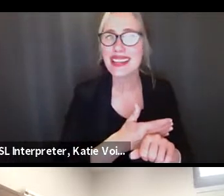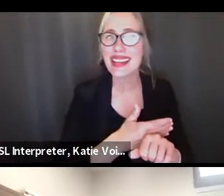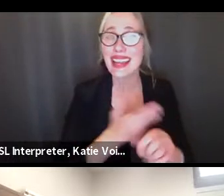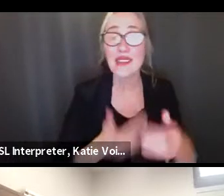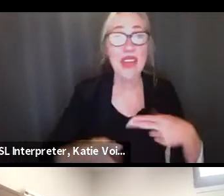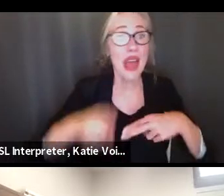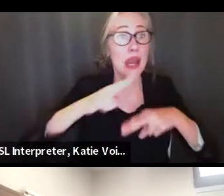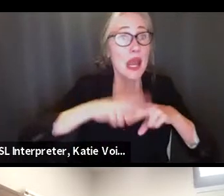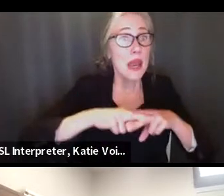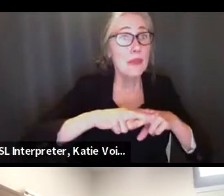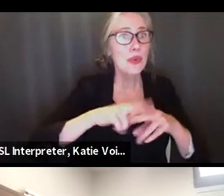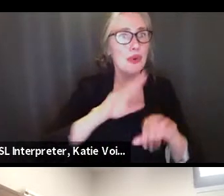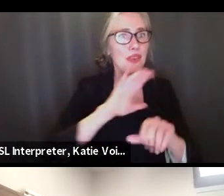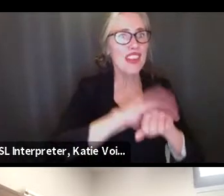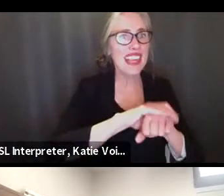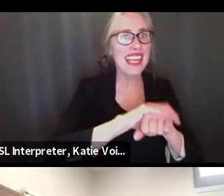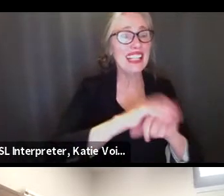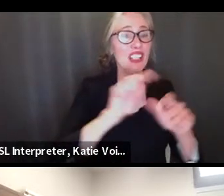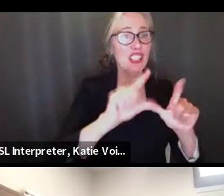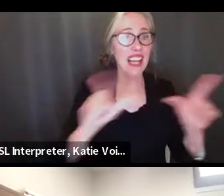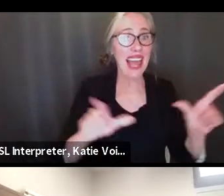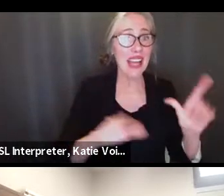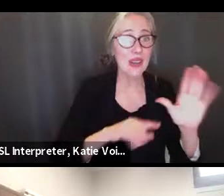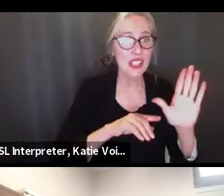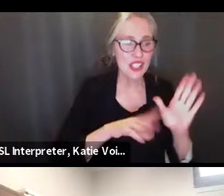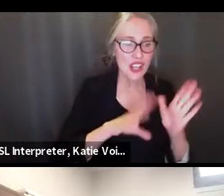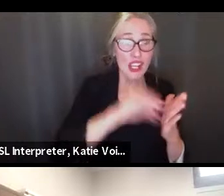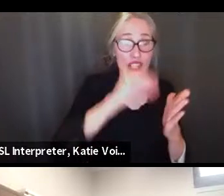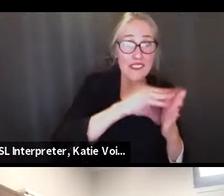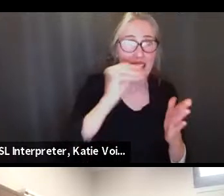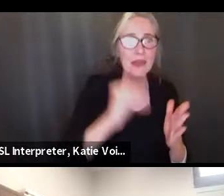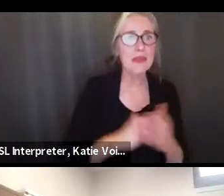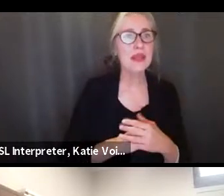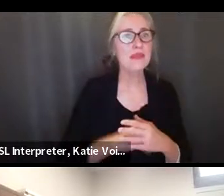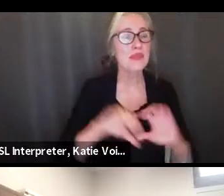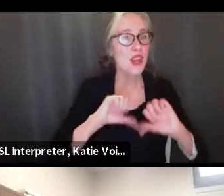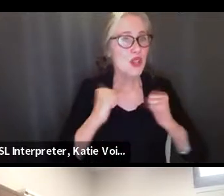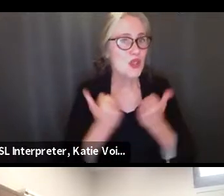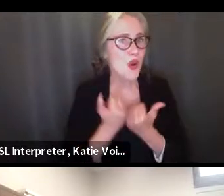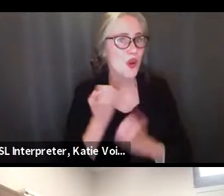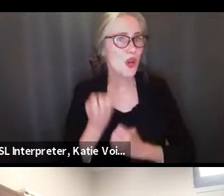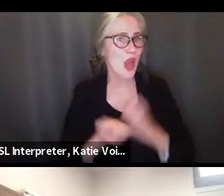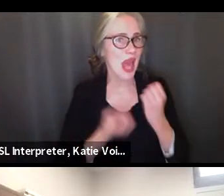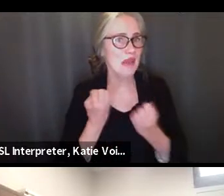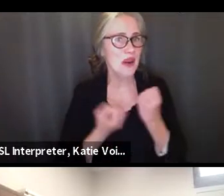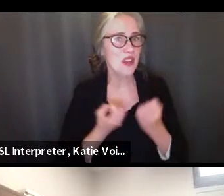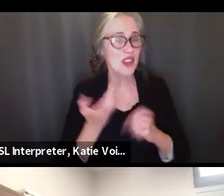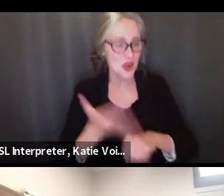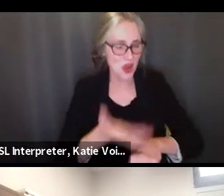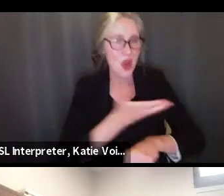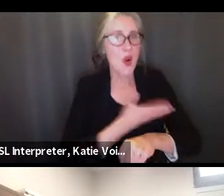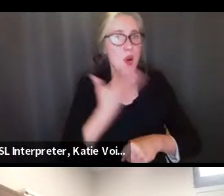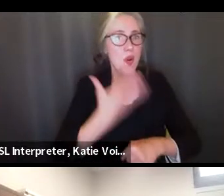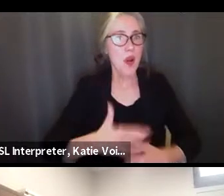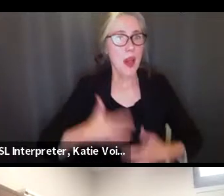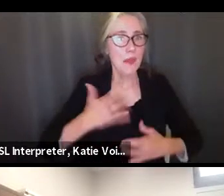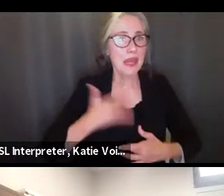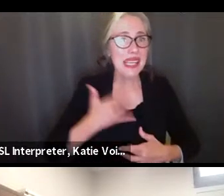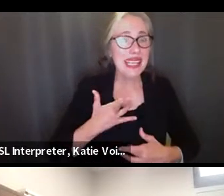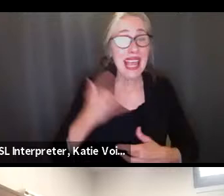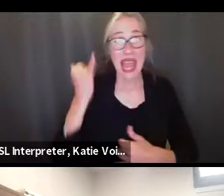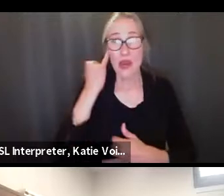development, social and emotional well-being, and access to enriched curriculars, science, technology, art, engineering, and